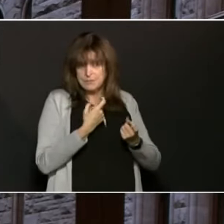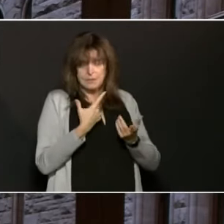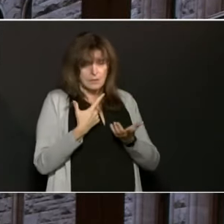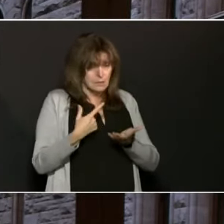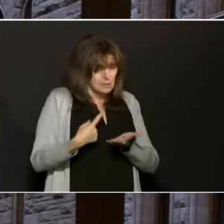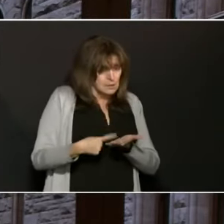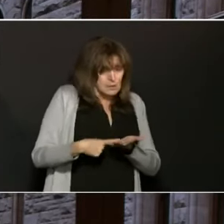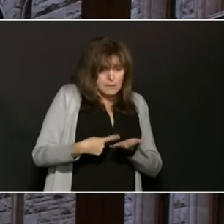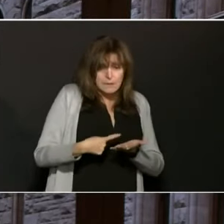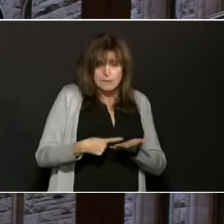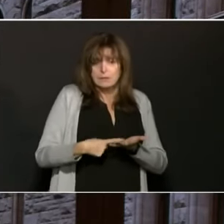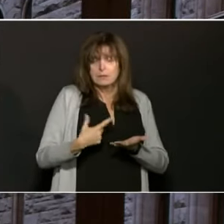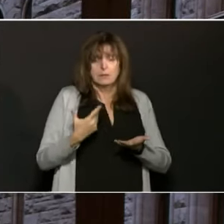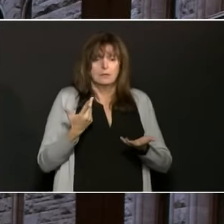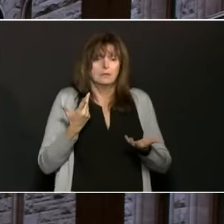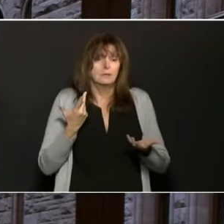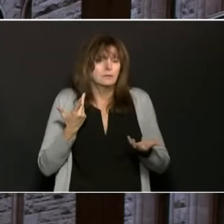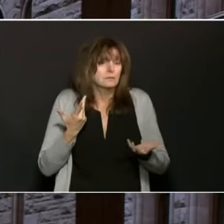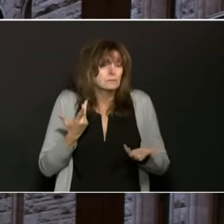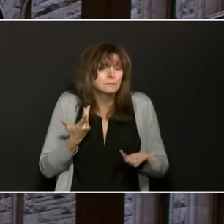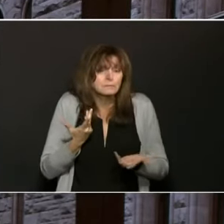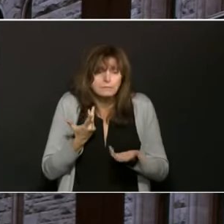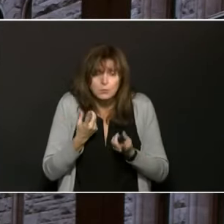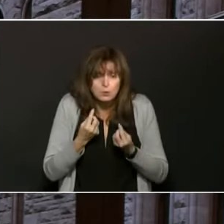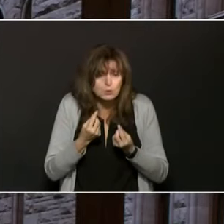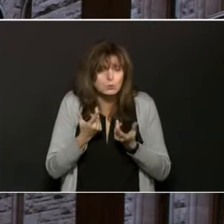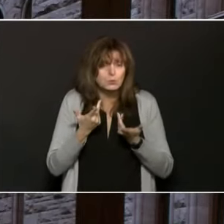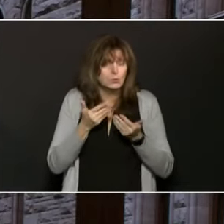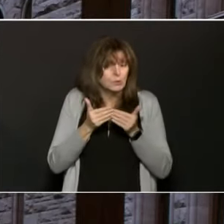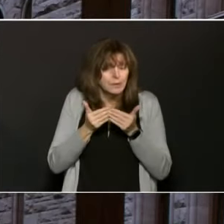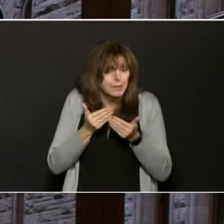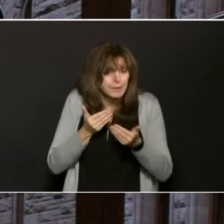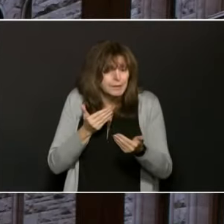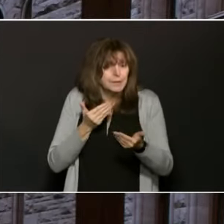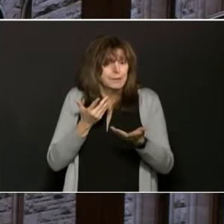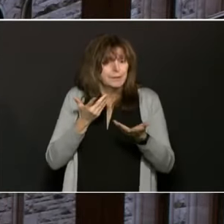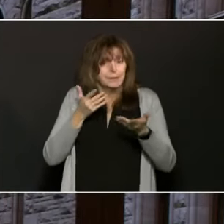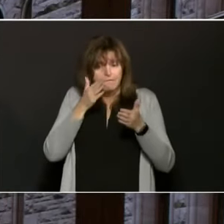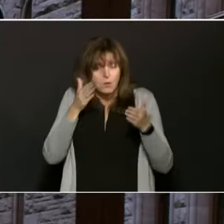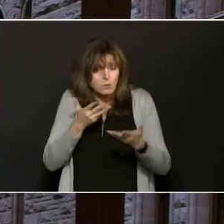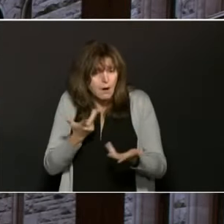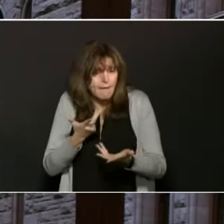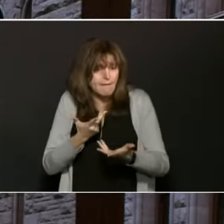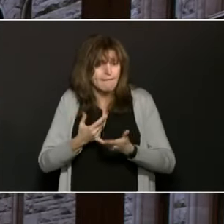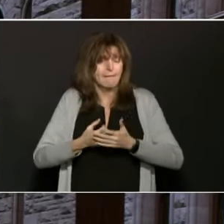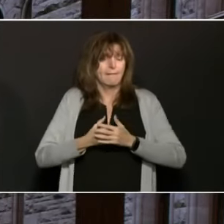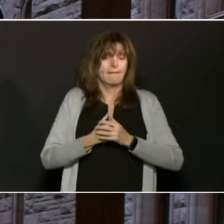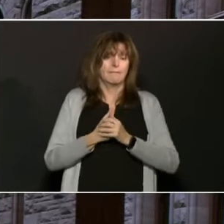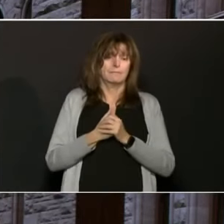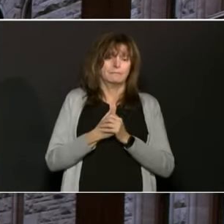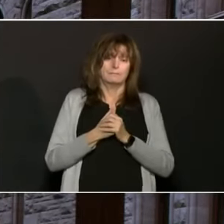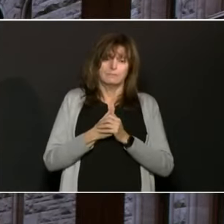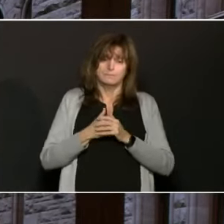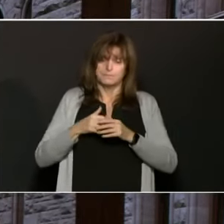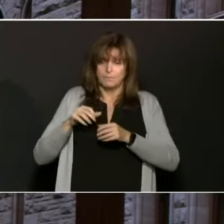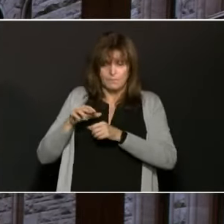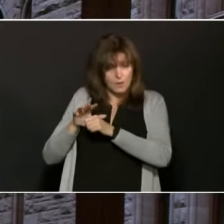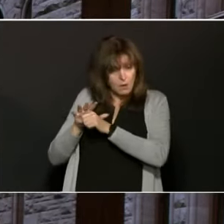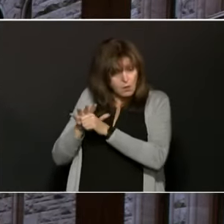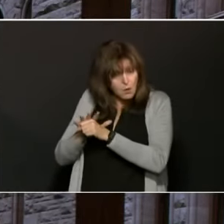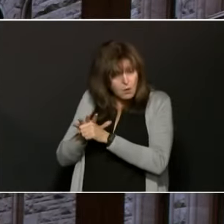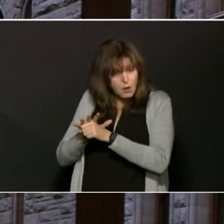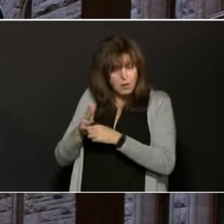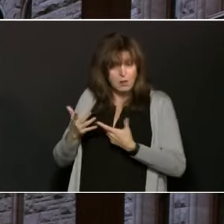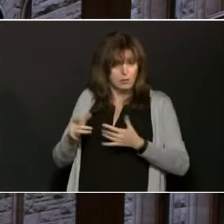going and what we need to really focus on locally as a system, as a province, and as citizens of